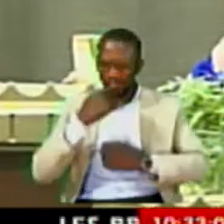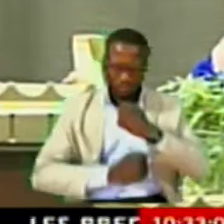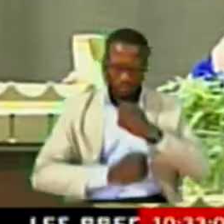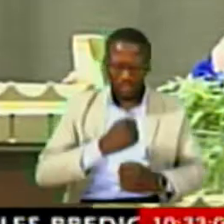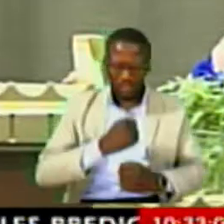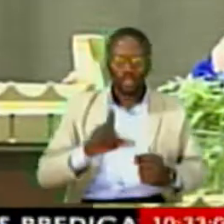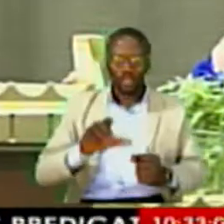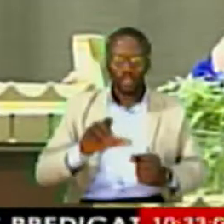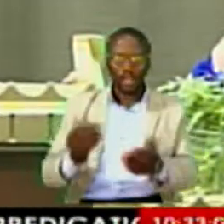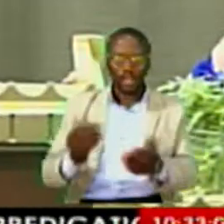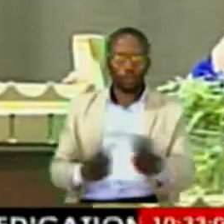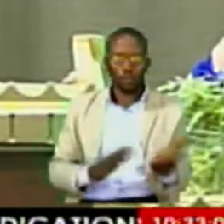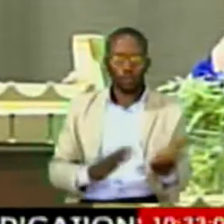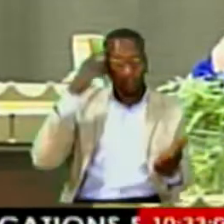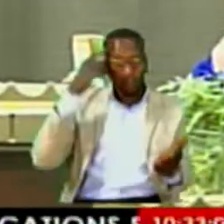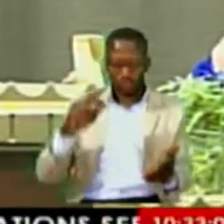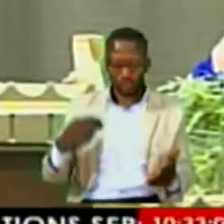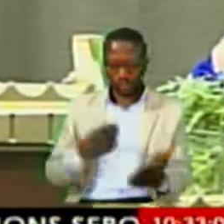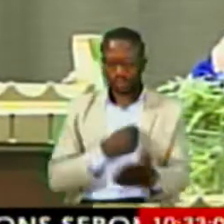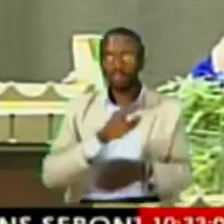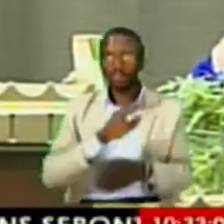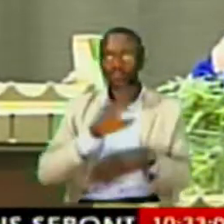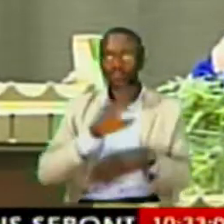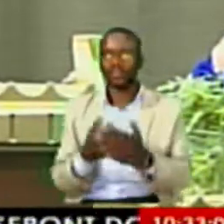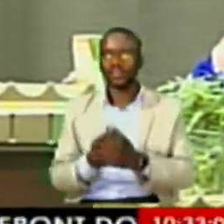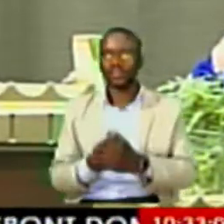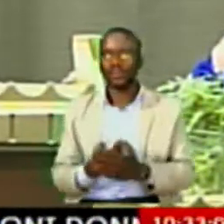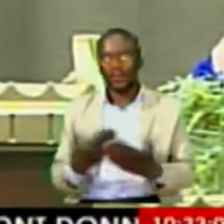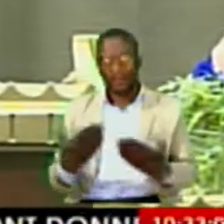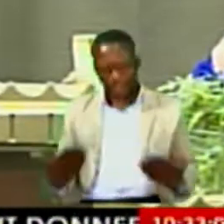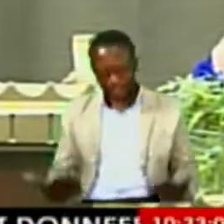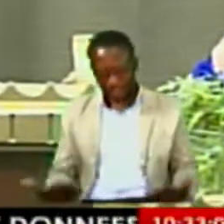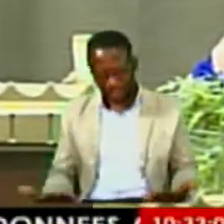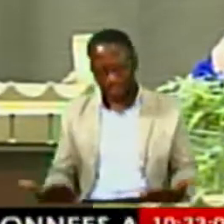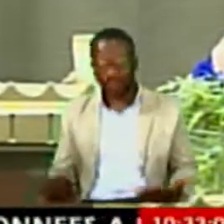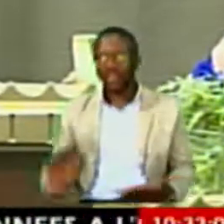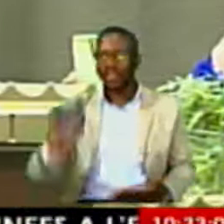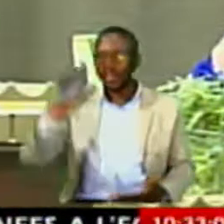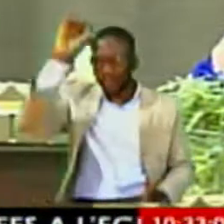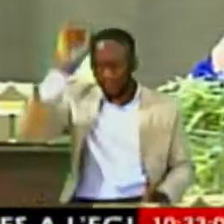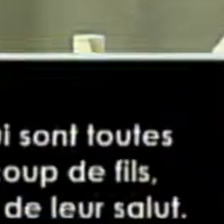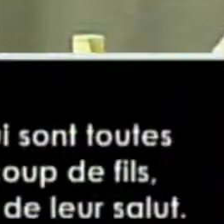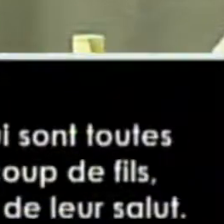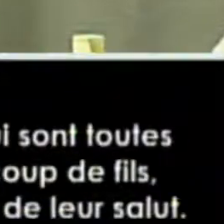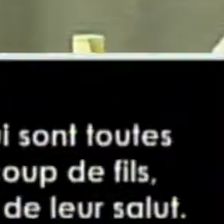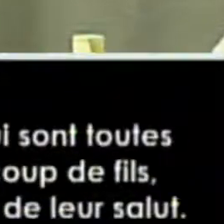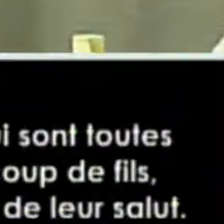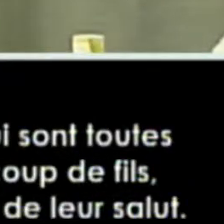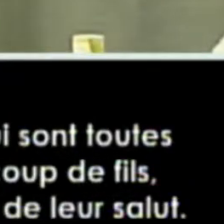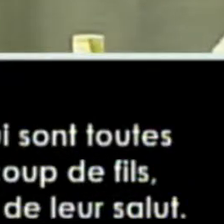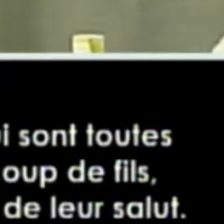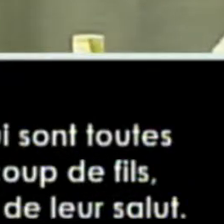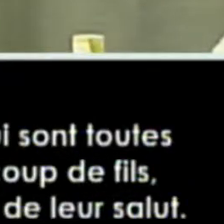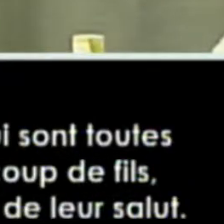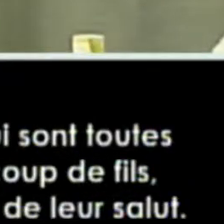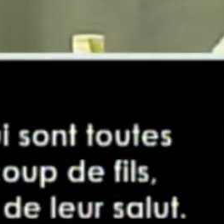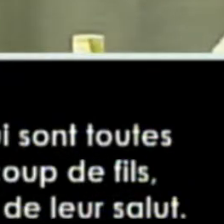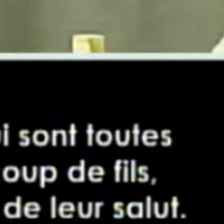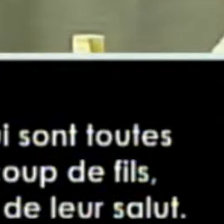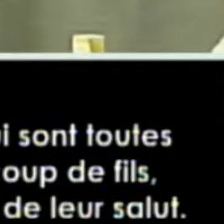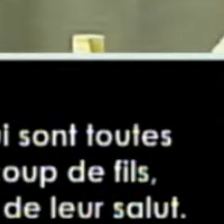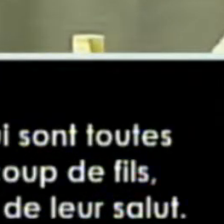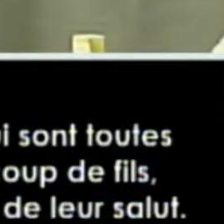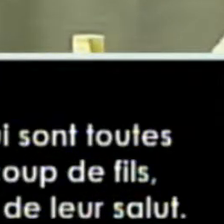He might taste death for everyone. Il convenait en effet. For it was fitting for him. Que celui pour qui. For